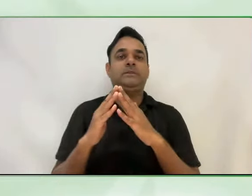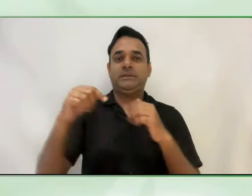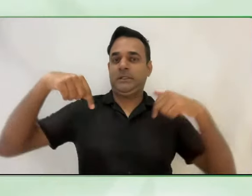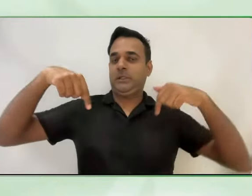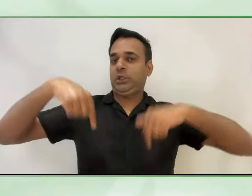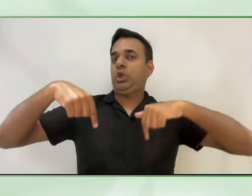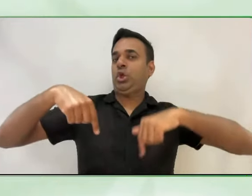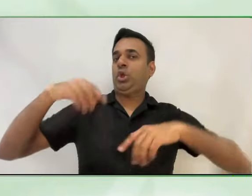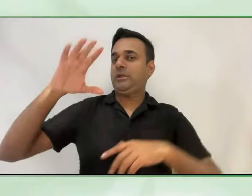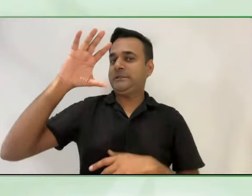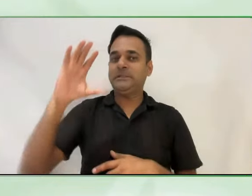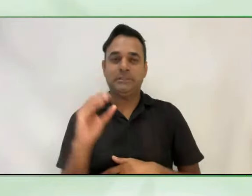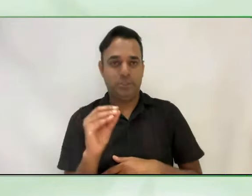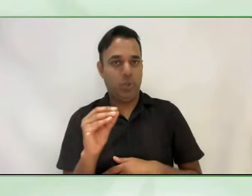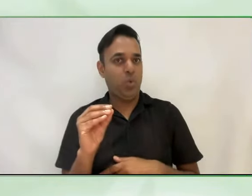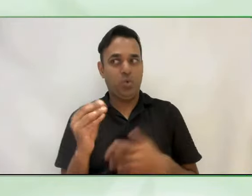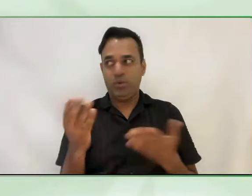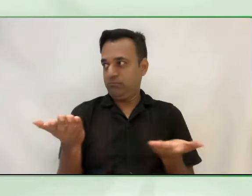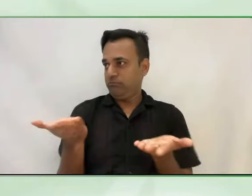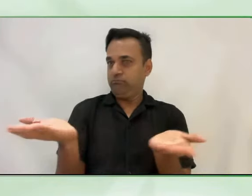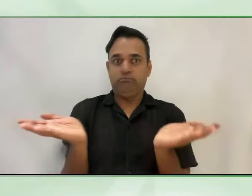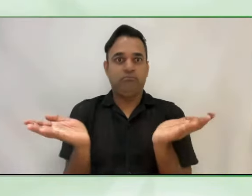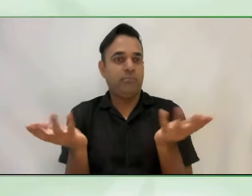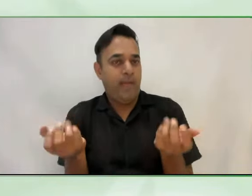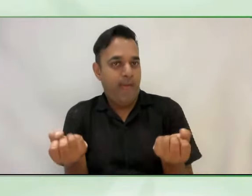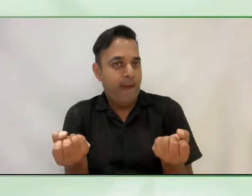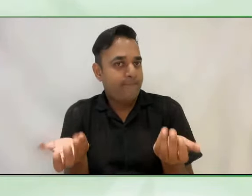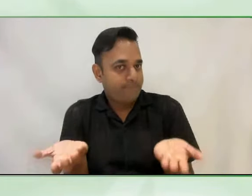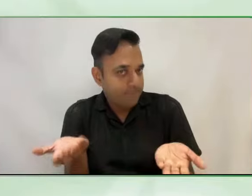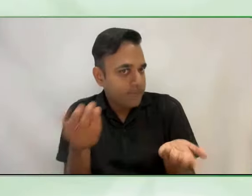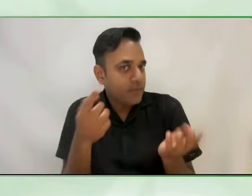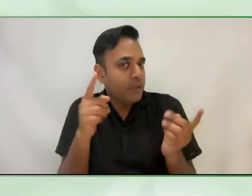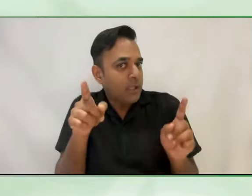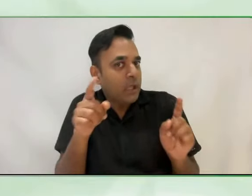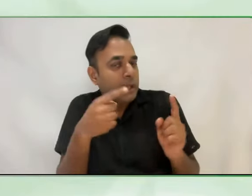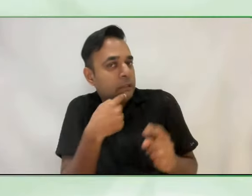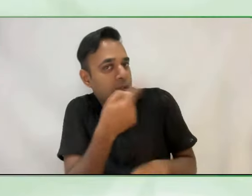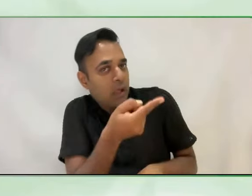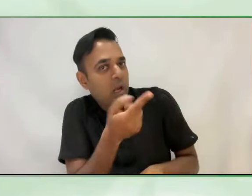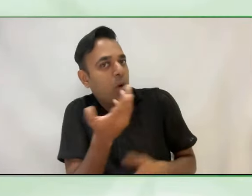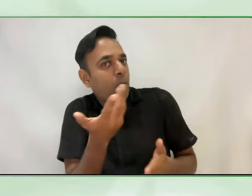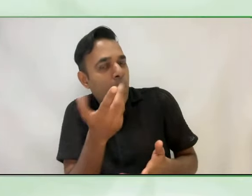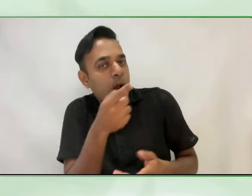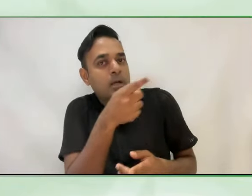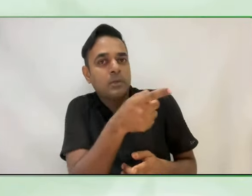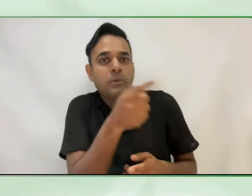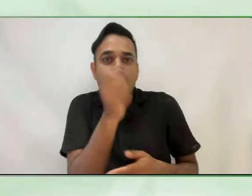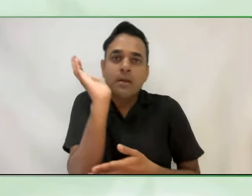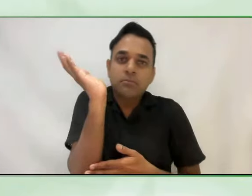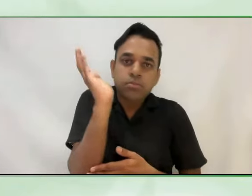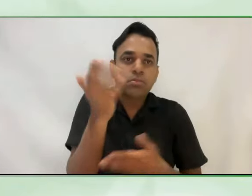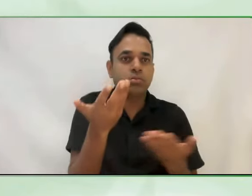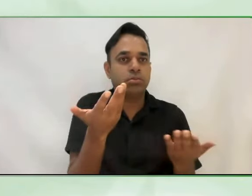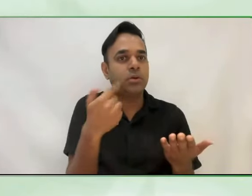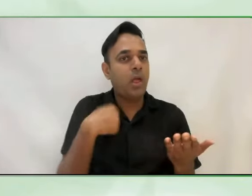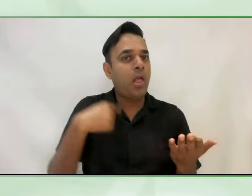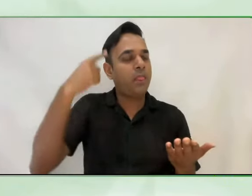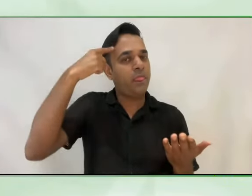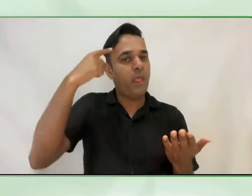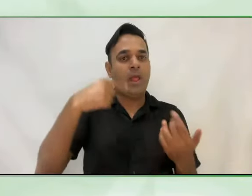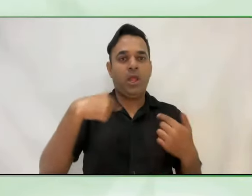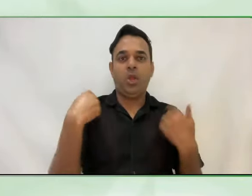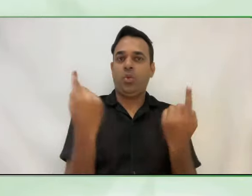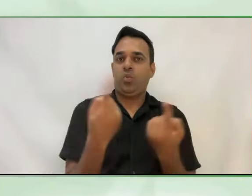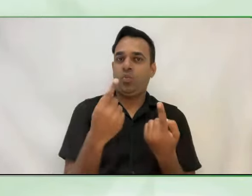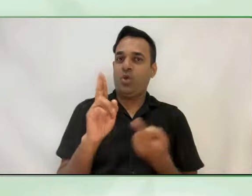it has a practical impact on autistic people's life. And we've got certain values in terms of how we do that, in terms of how we involve autistic people.